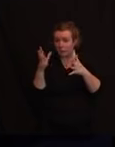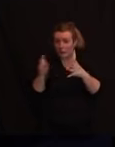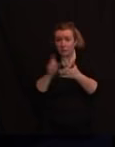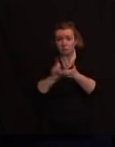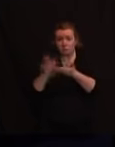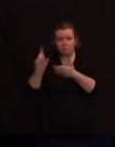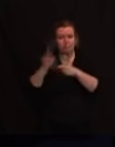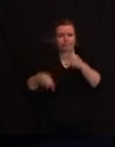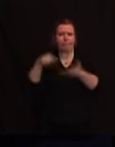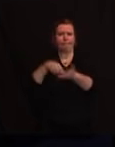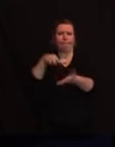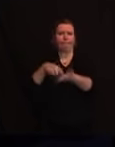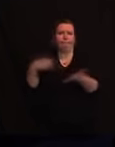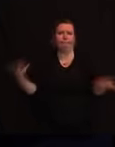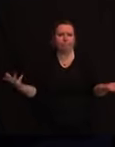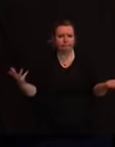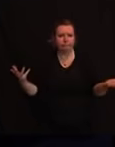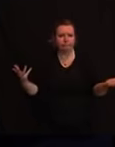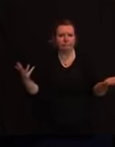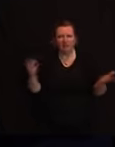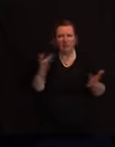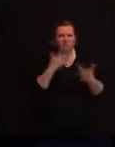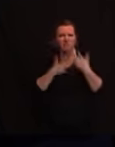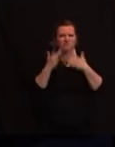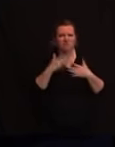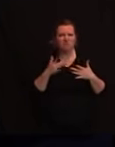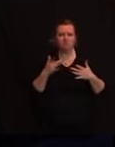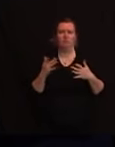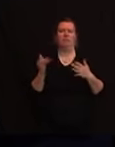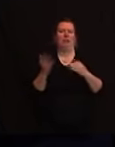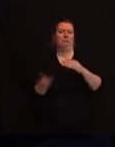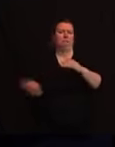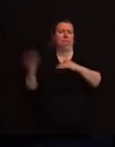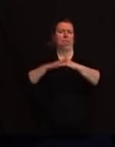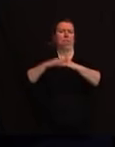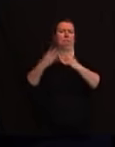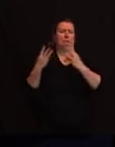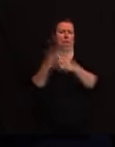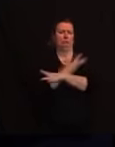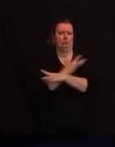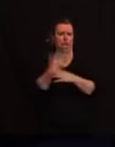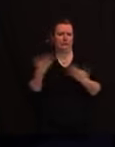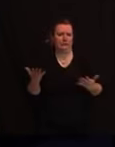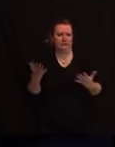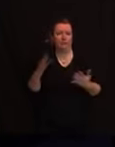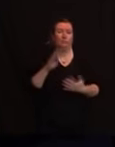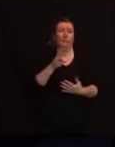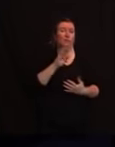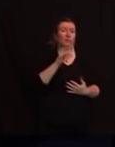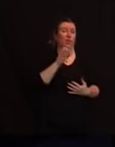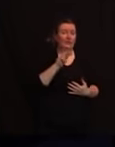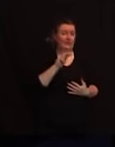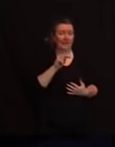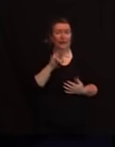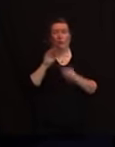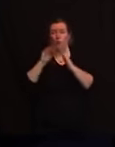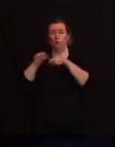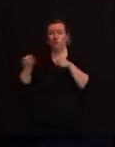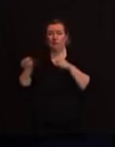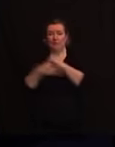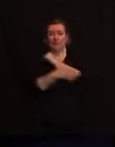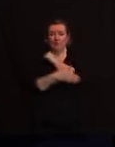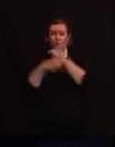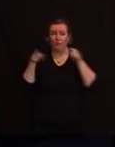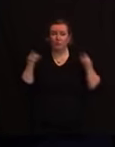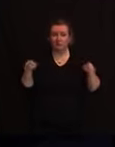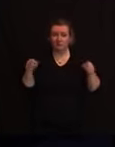in. And I had heard those stories specifically in Burlington County and Ocean County. Now we see that fragile reality put